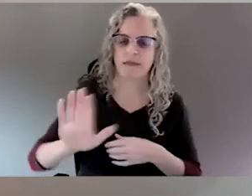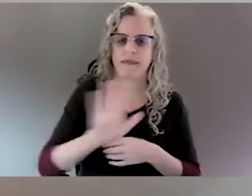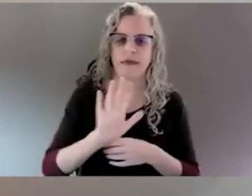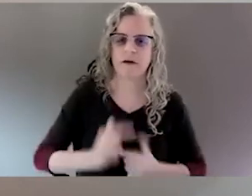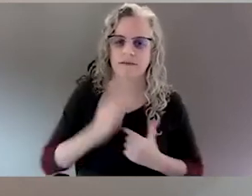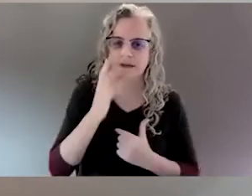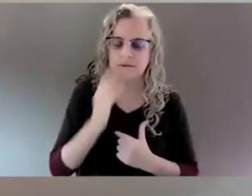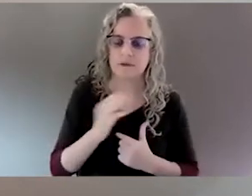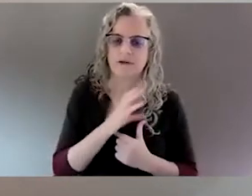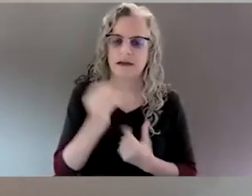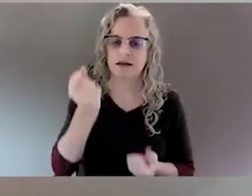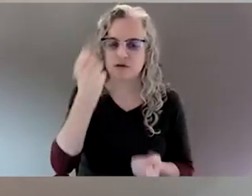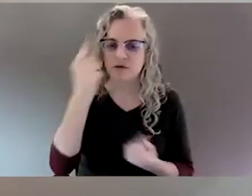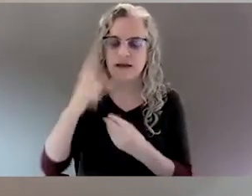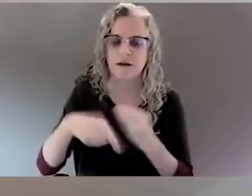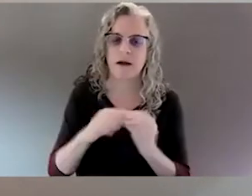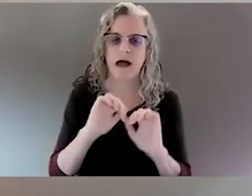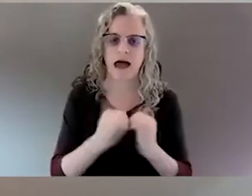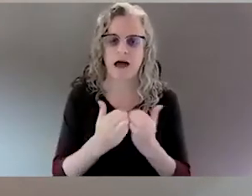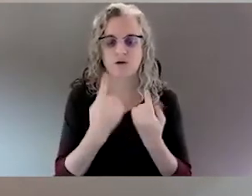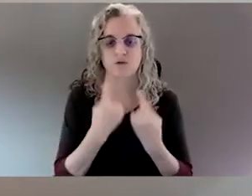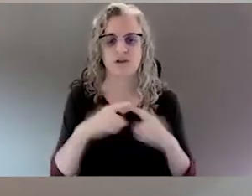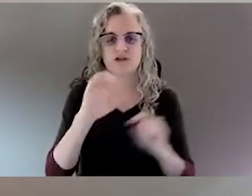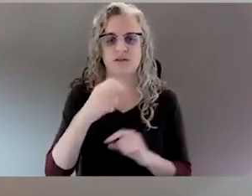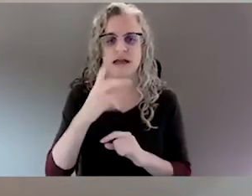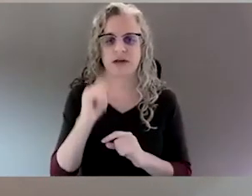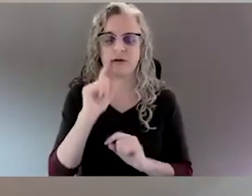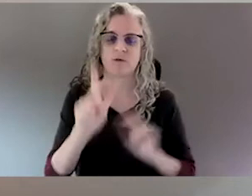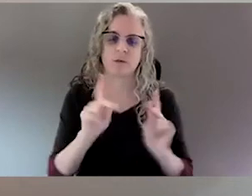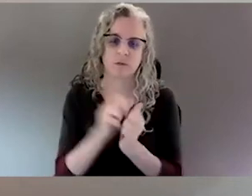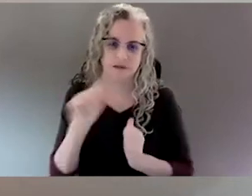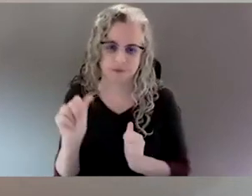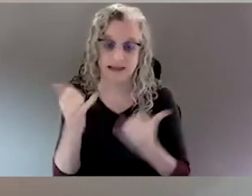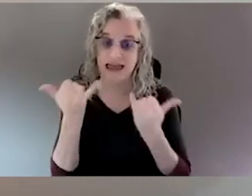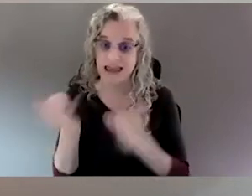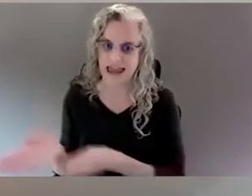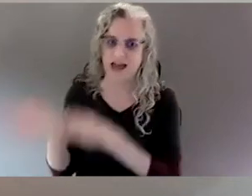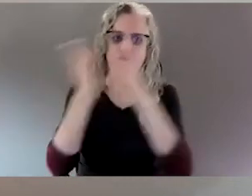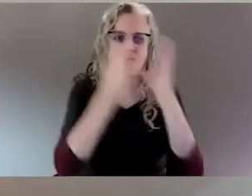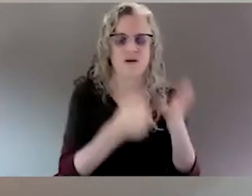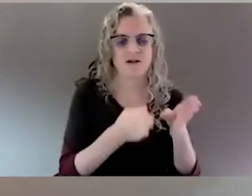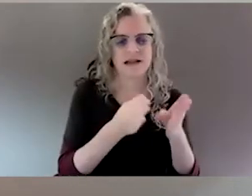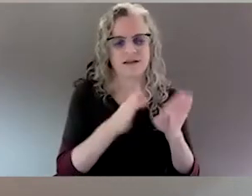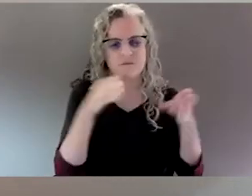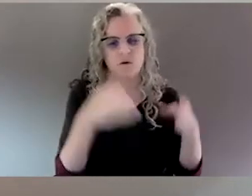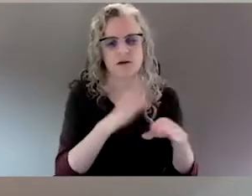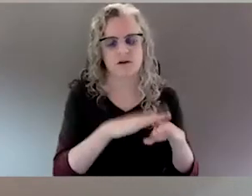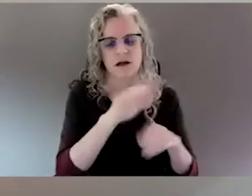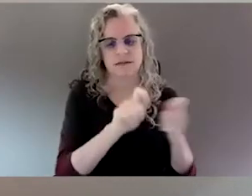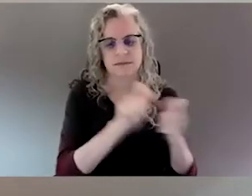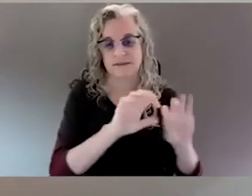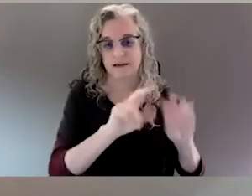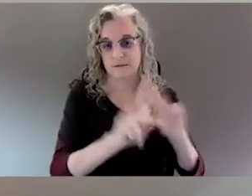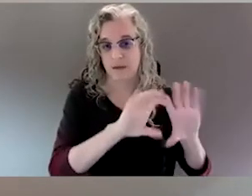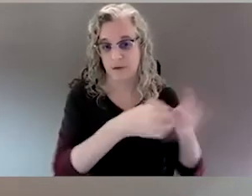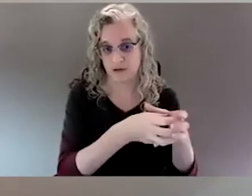with disabilities. Now, let us shift to a population focus. We know that people with intellectual and